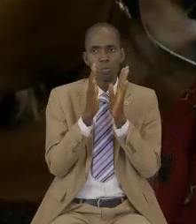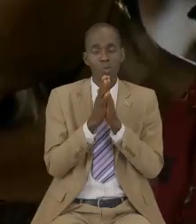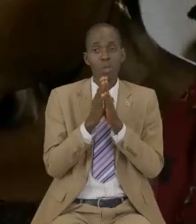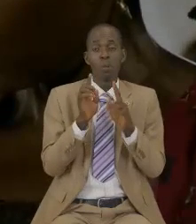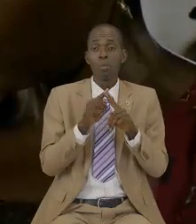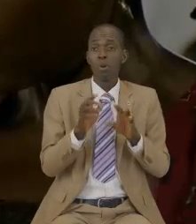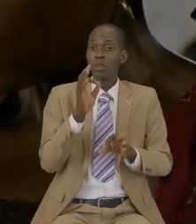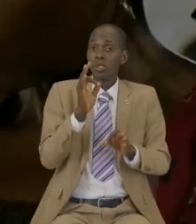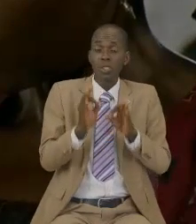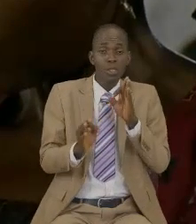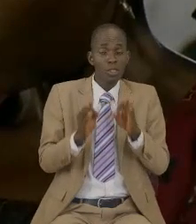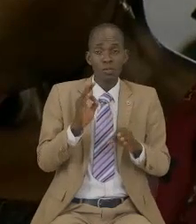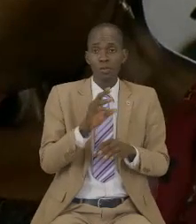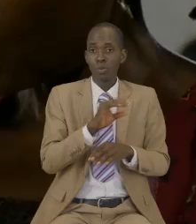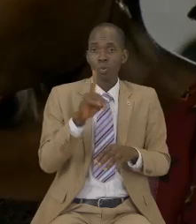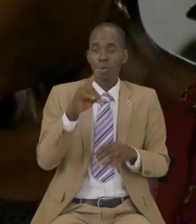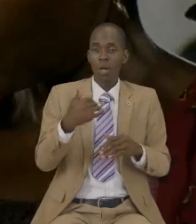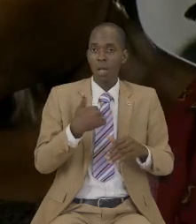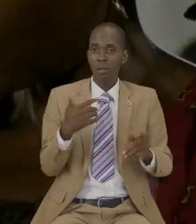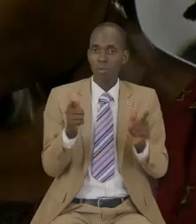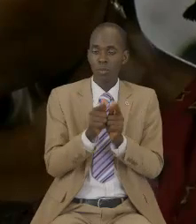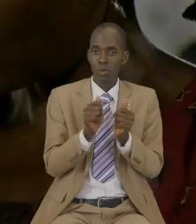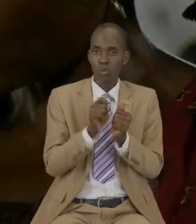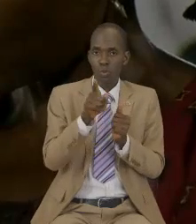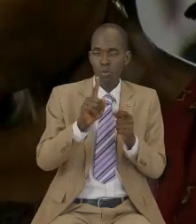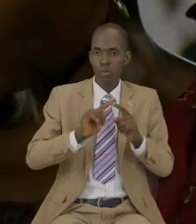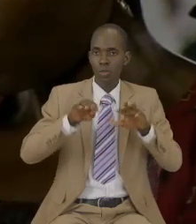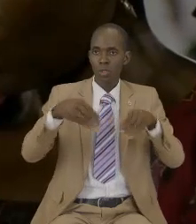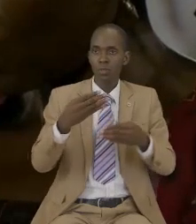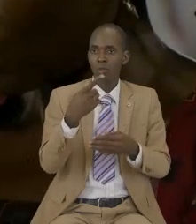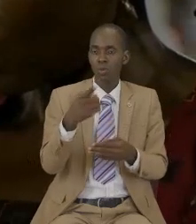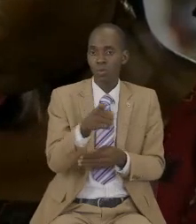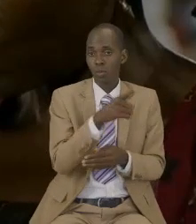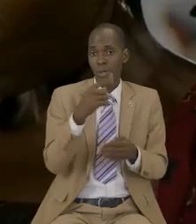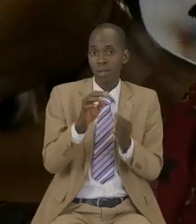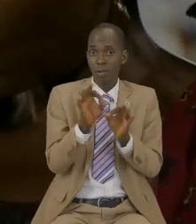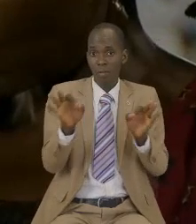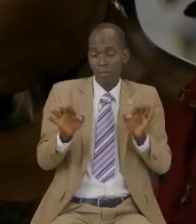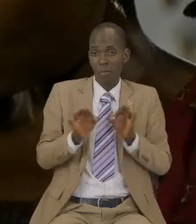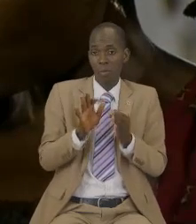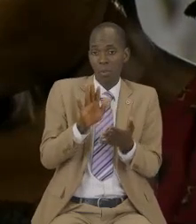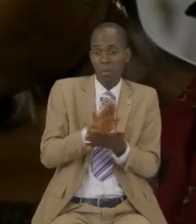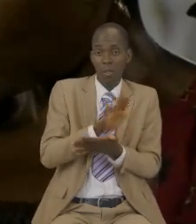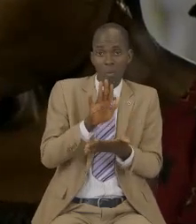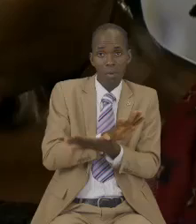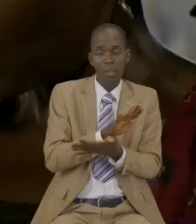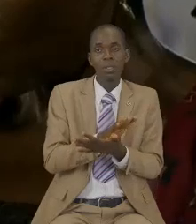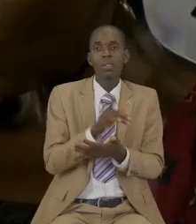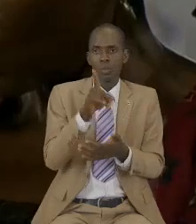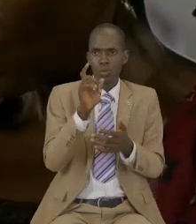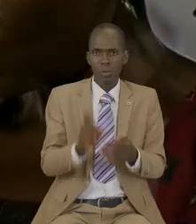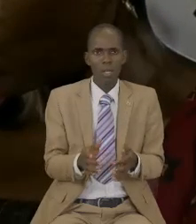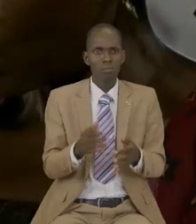God had given all this time to get these people in. Please, let's cooperate and do